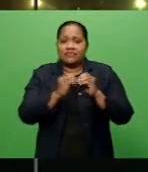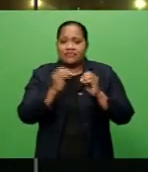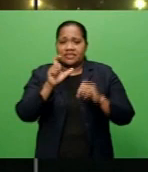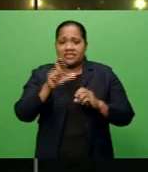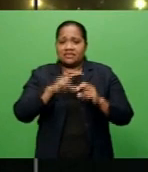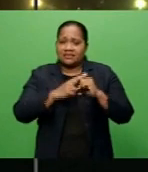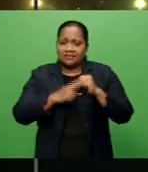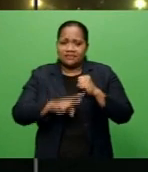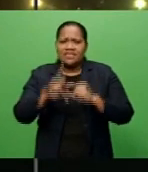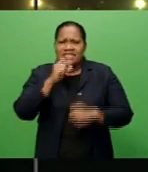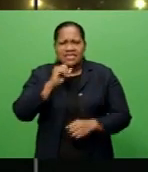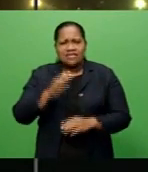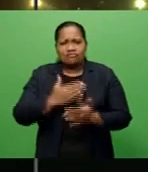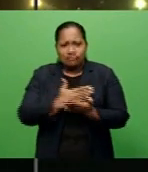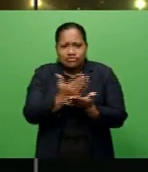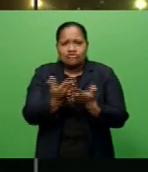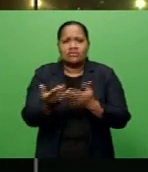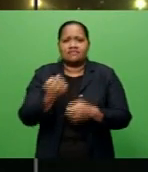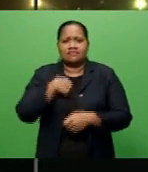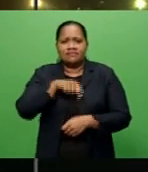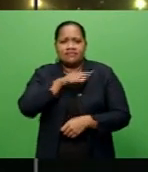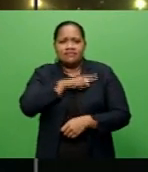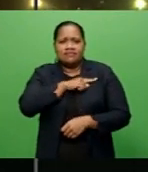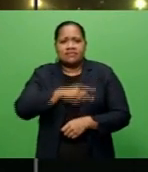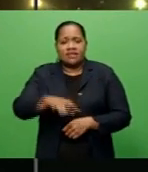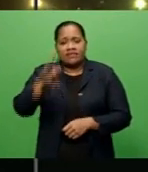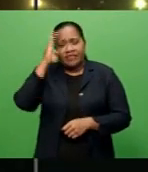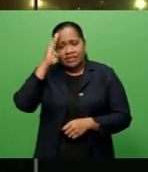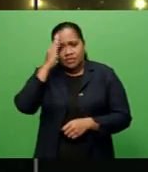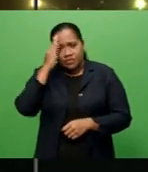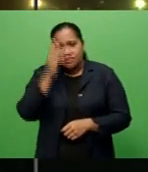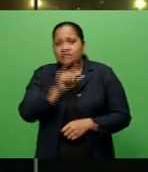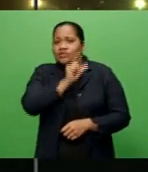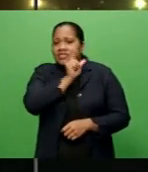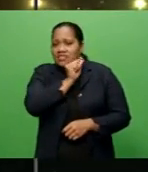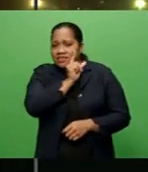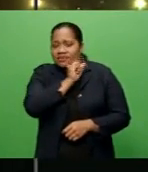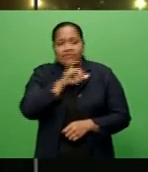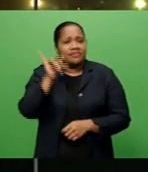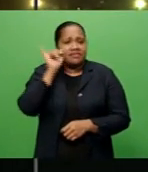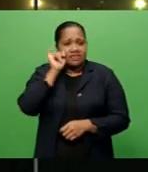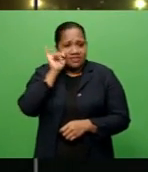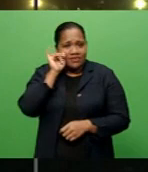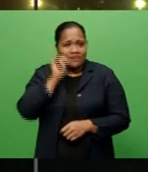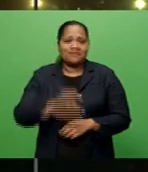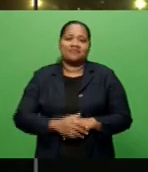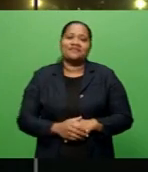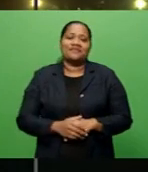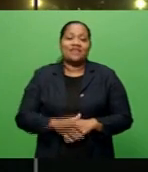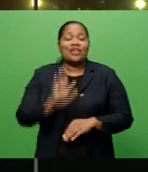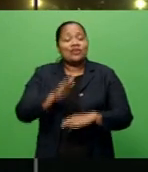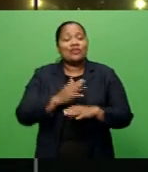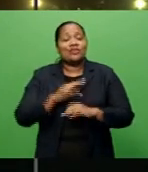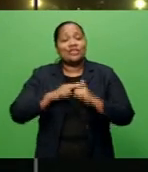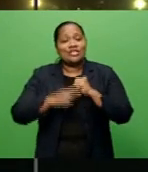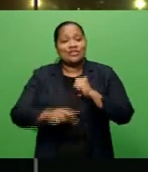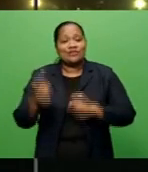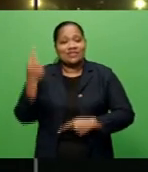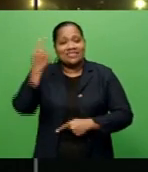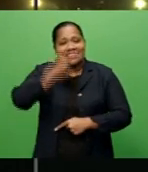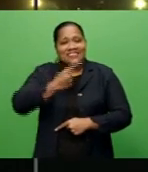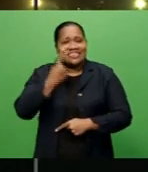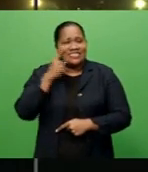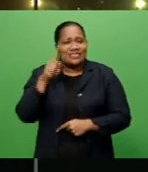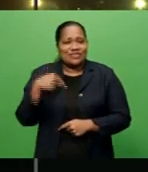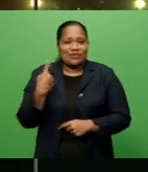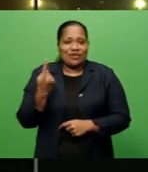fbcnews@fbc.com.fj, or share it with us via our various social media accounts, including Facebook, Twitter and Instagram. That's your news for this evening. I'll see